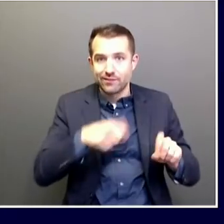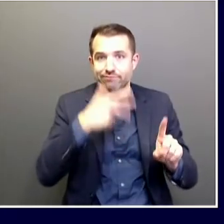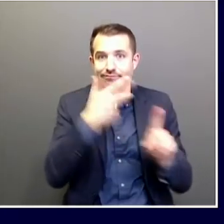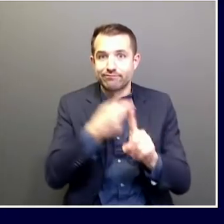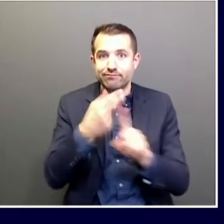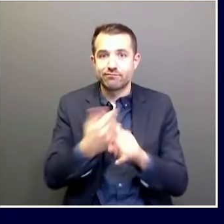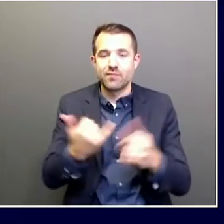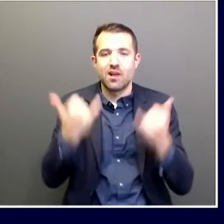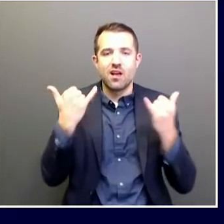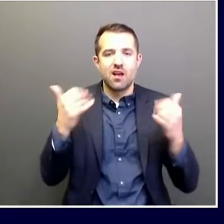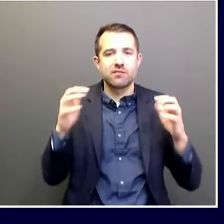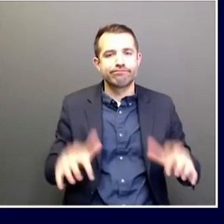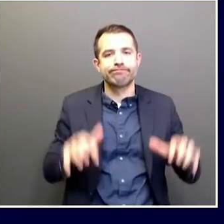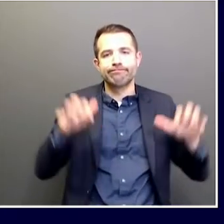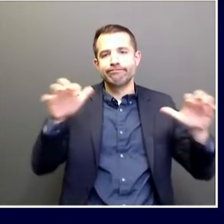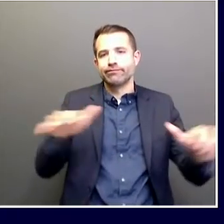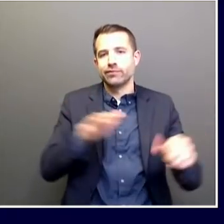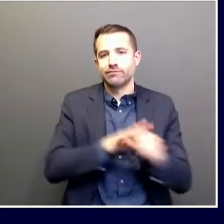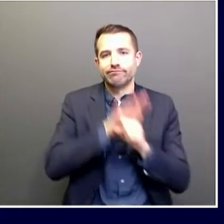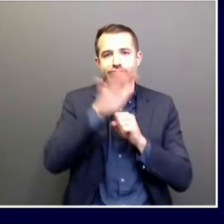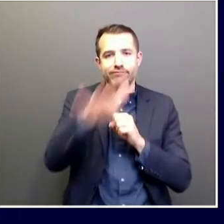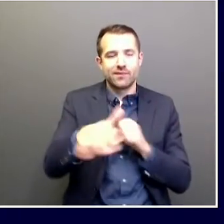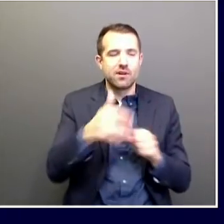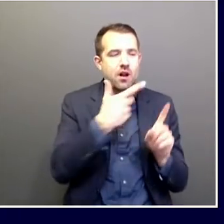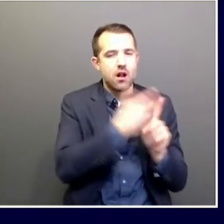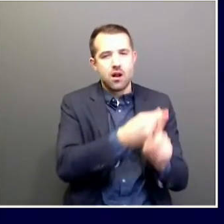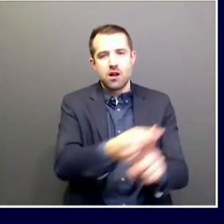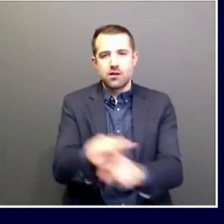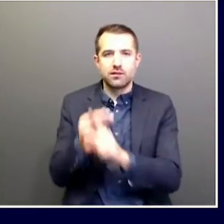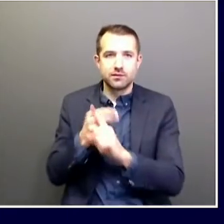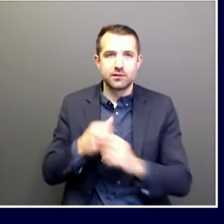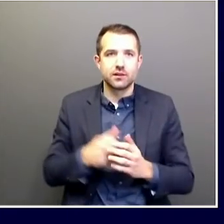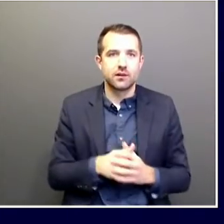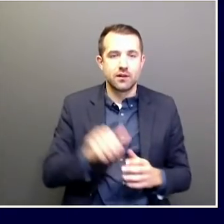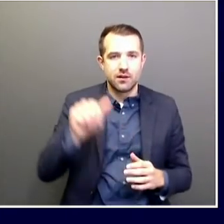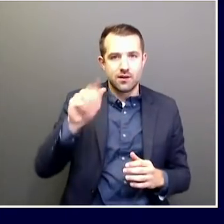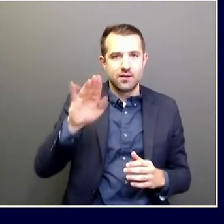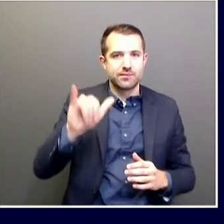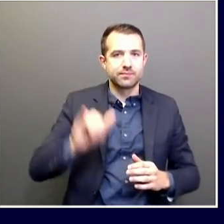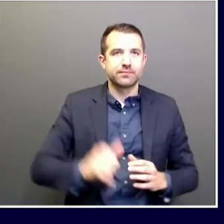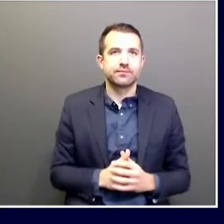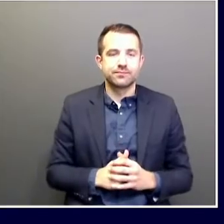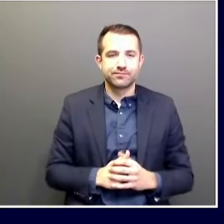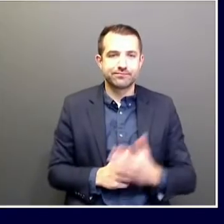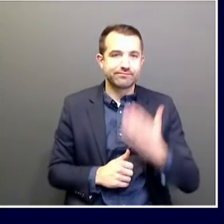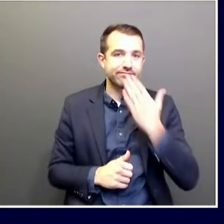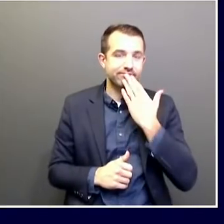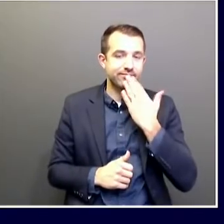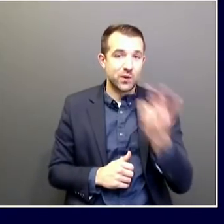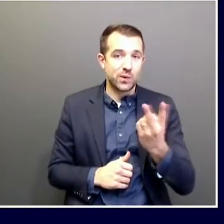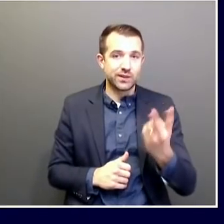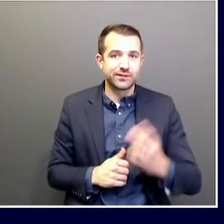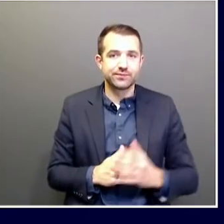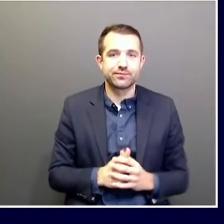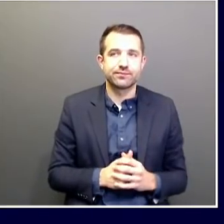Thanks, Chris. Let me go to Amy Brown next. Thank you, Dr. Shah, Commissioner Lambrou. I was looking back at my notes, and a